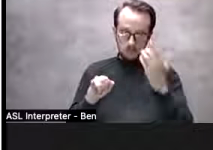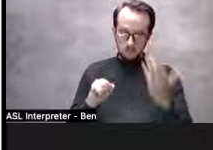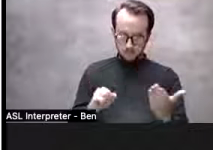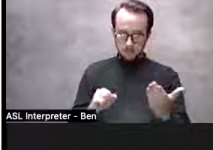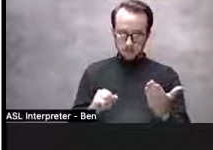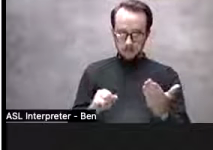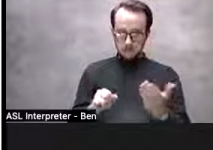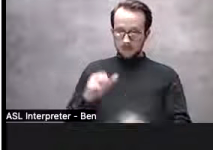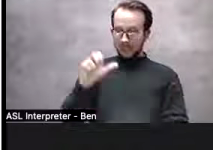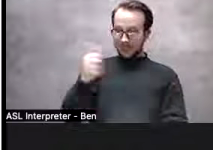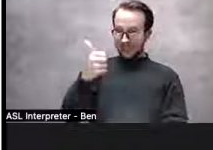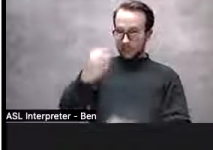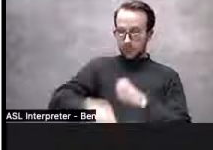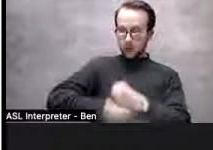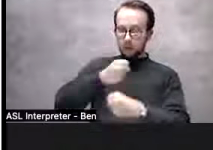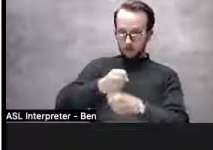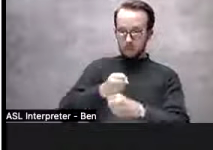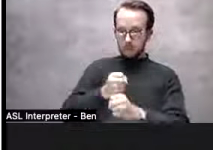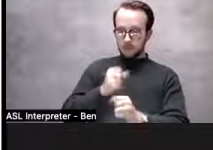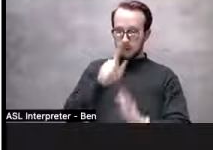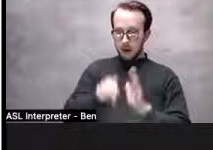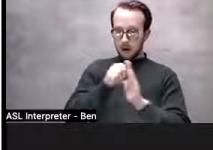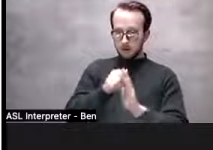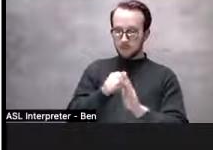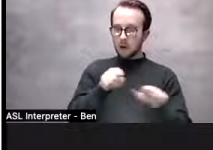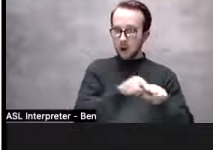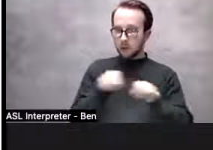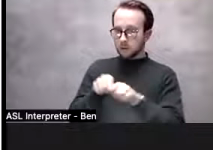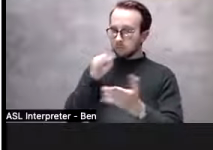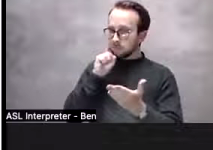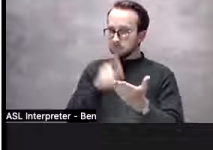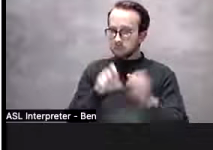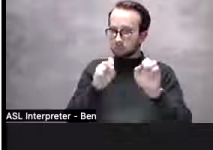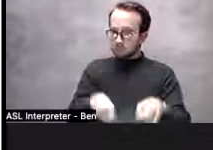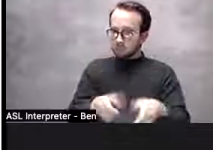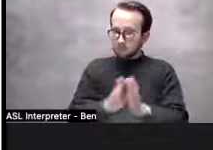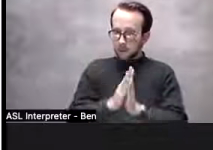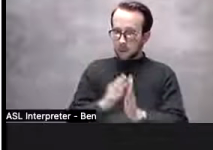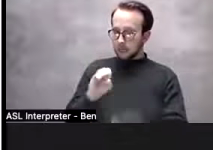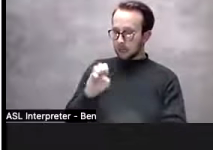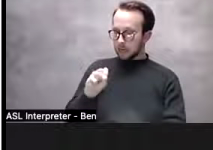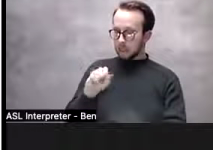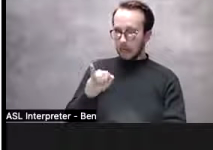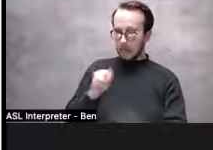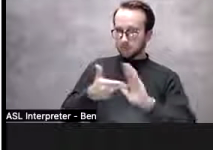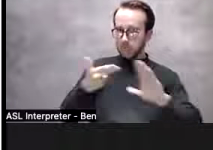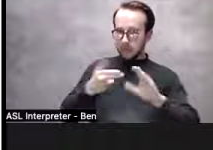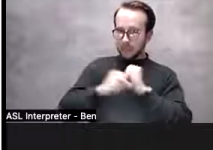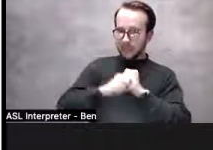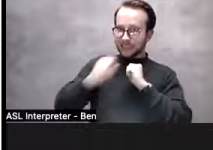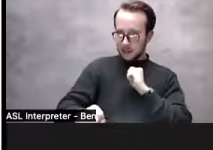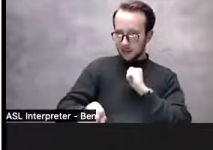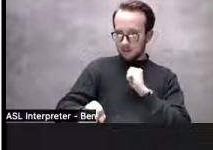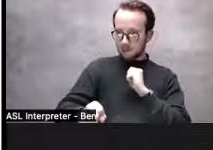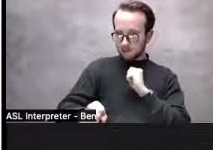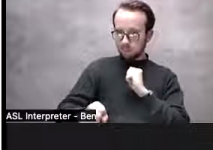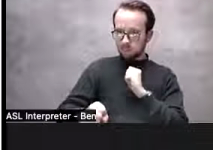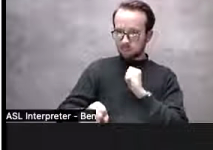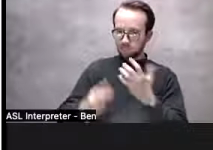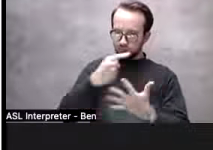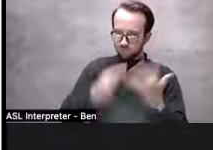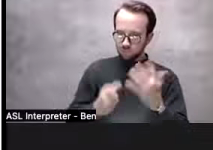10-year period, you should also note that you can request that your ESI status be extended for reasons